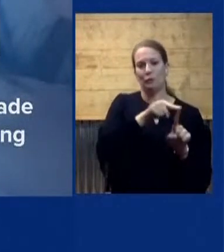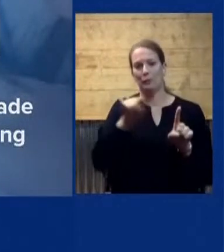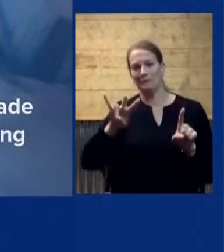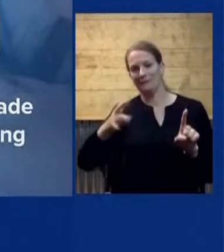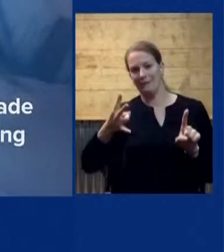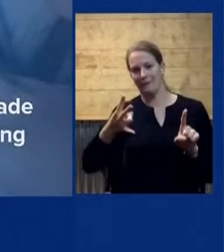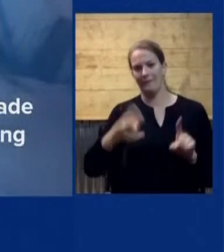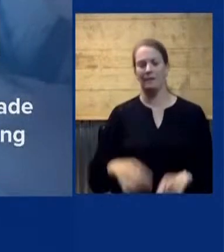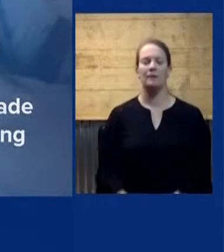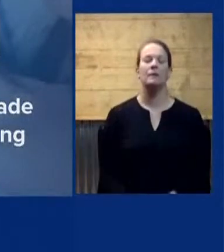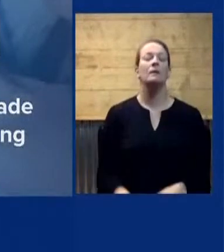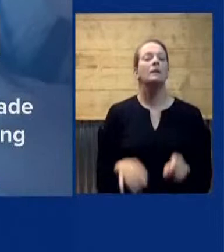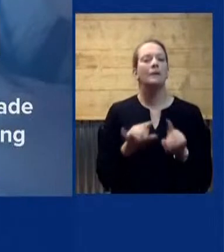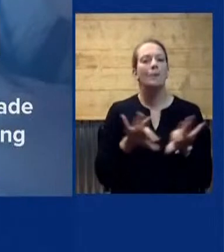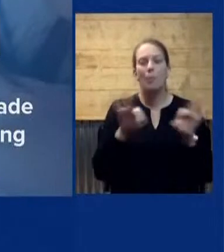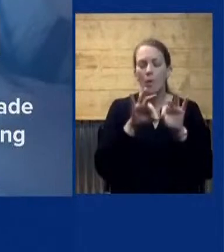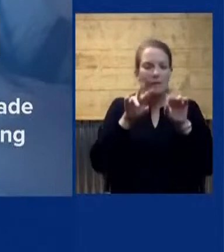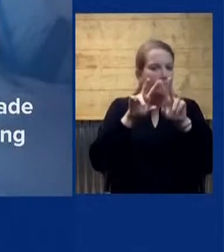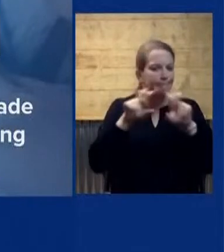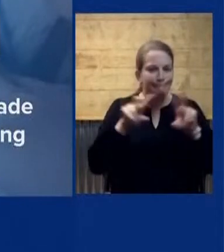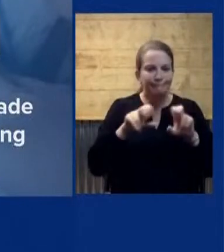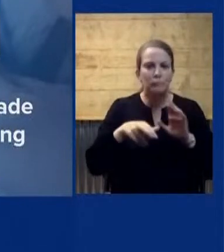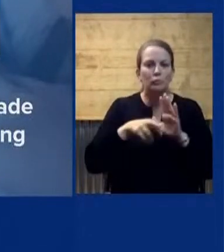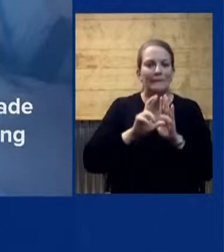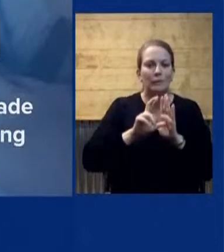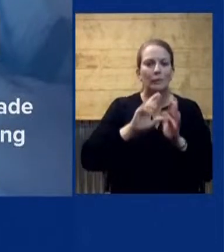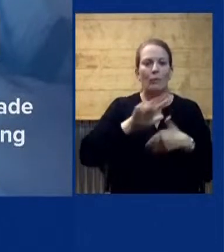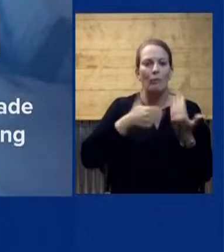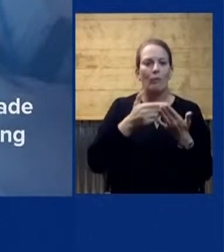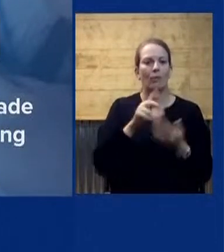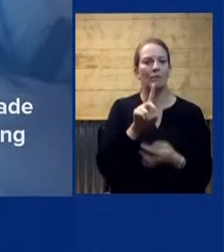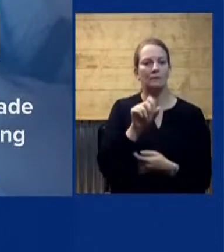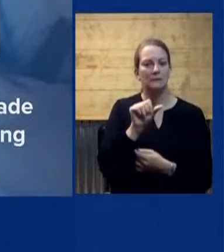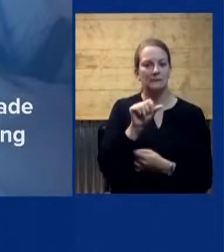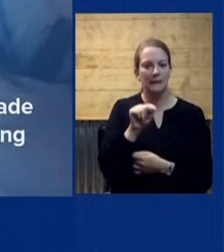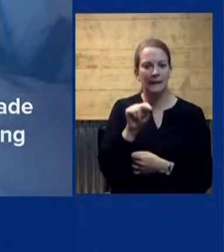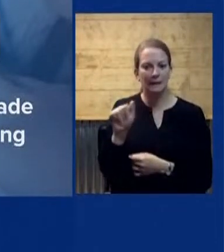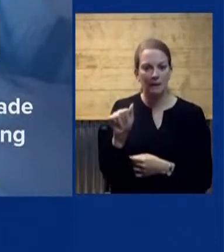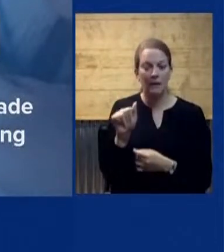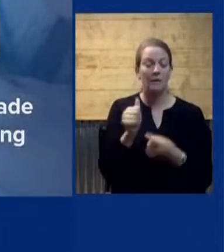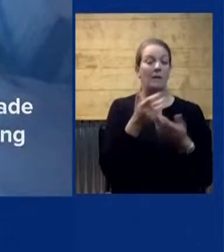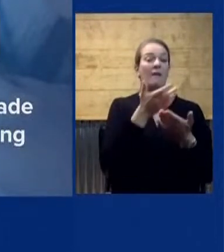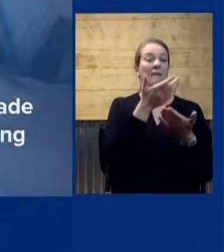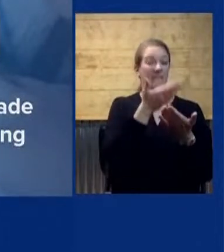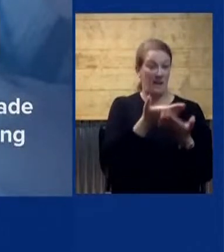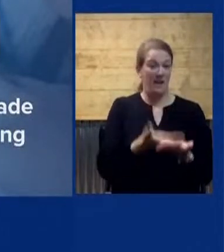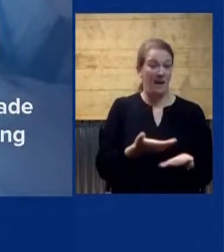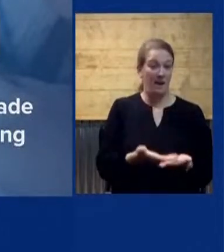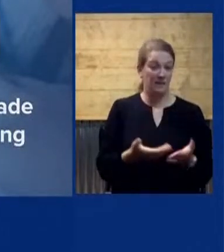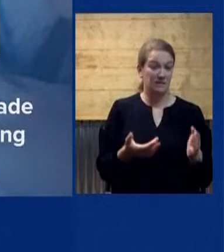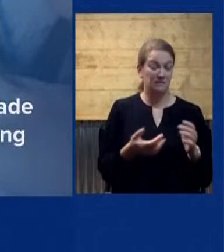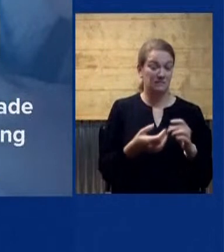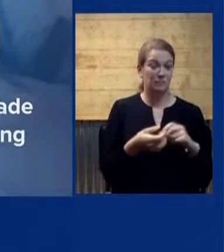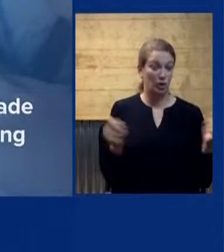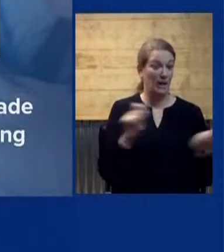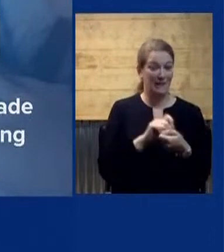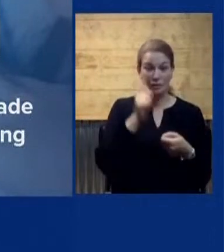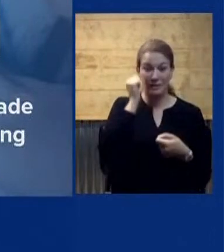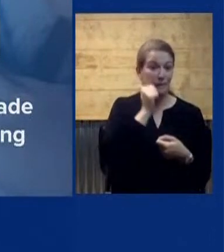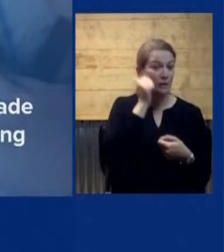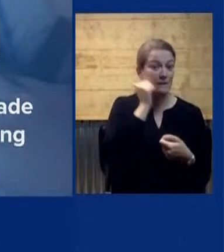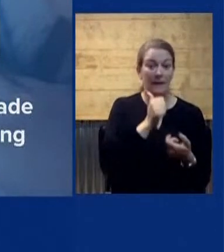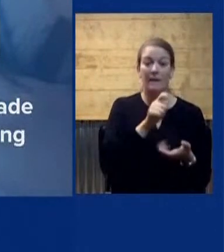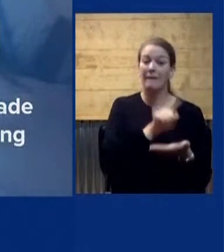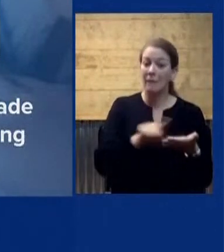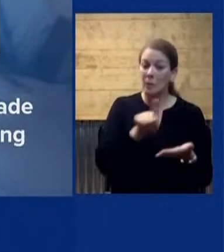facts change here day to day, week to week. I understand there's a drop dead date where you have to make a decision